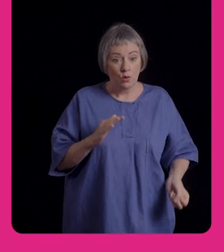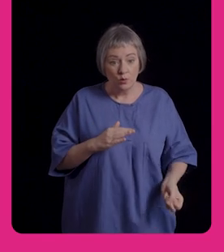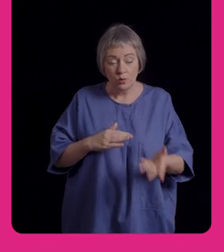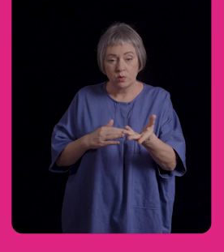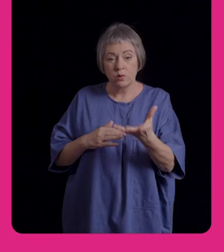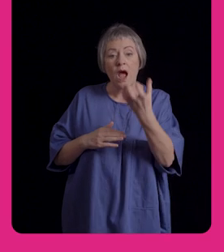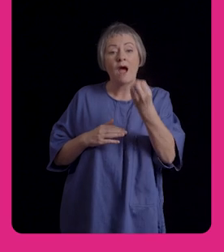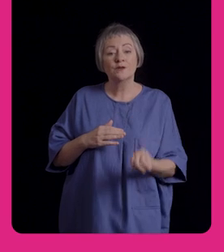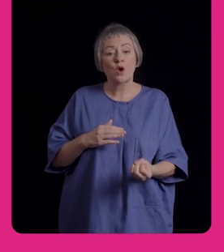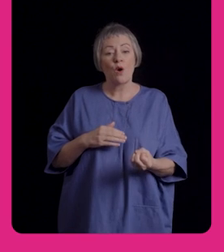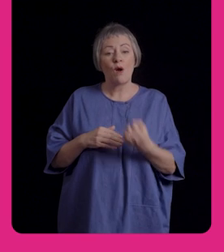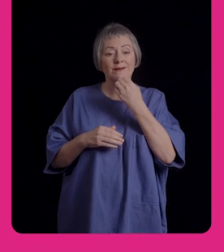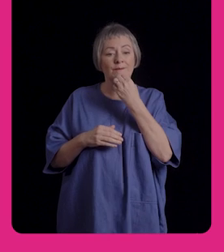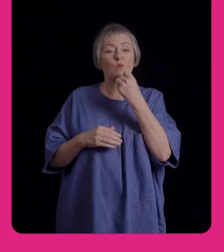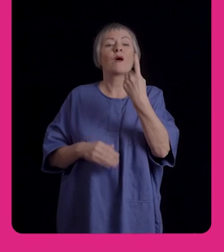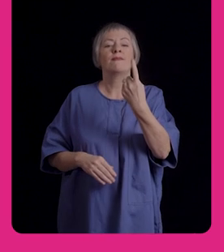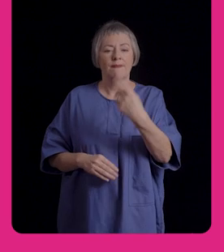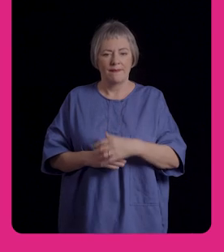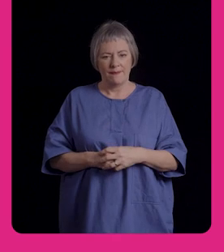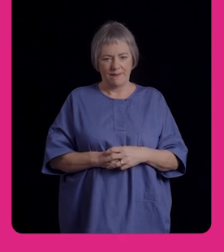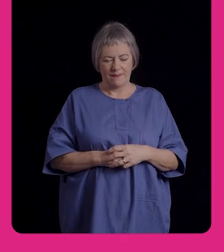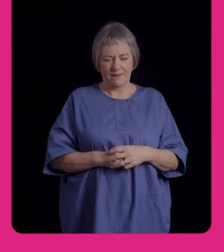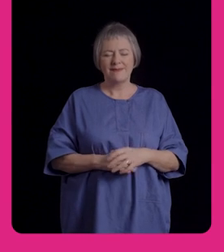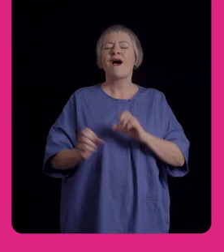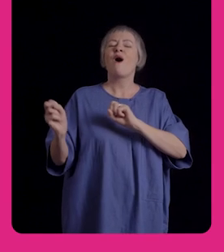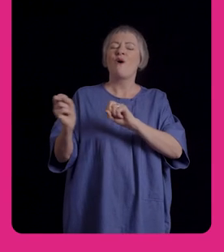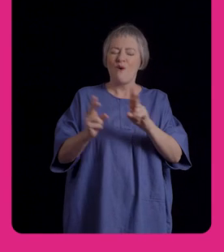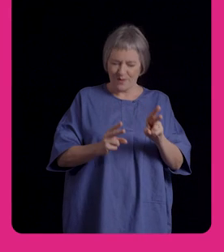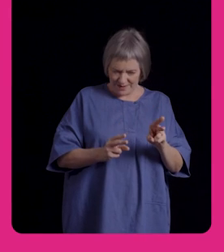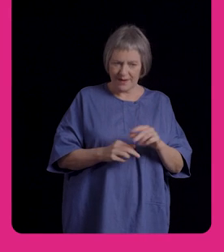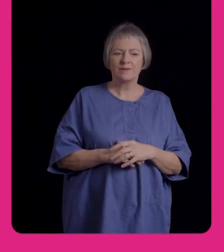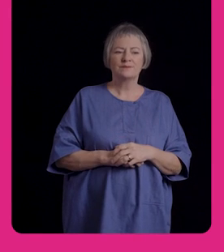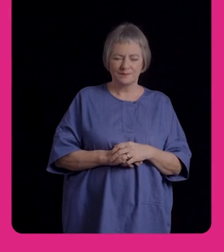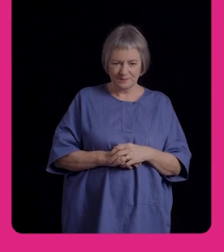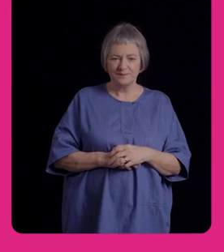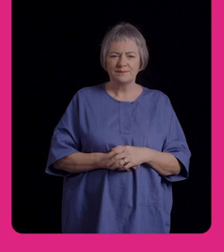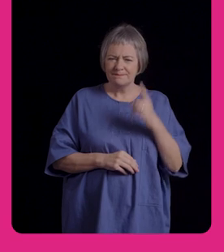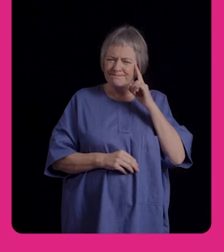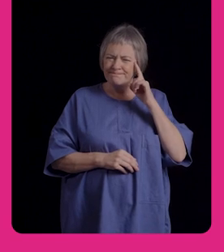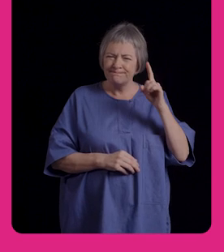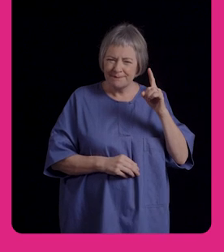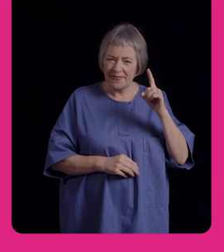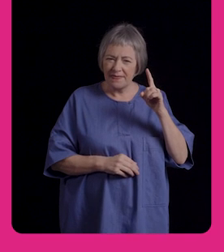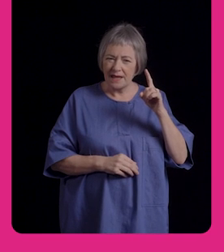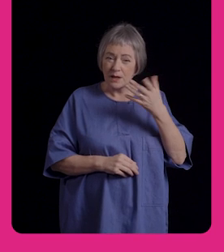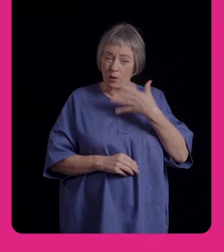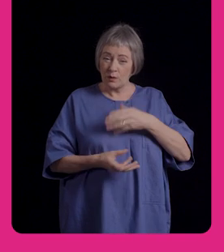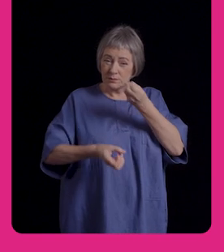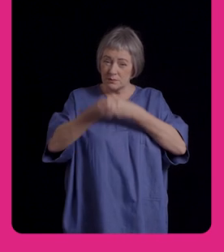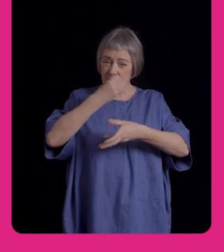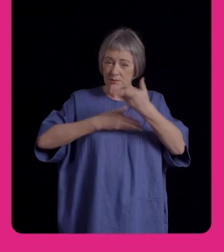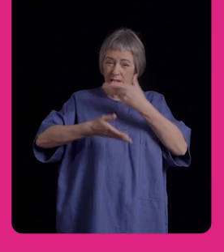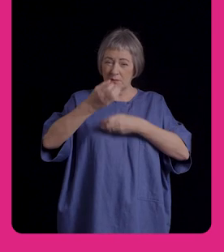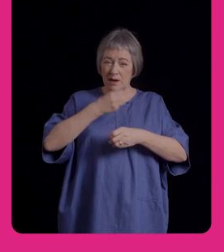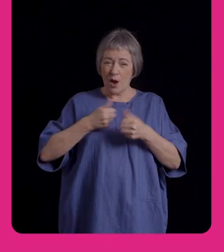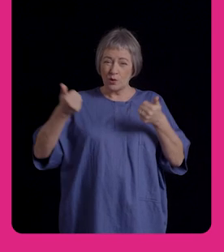Hey, I'm rolling the dice and I've got a one. Okay, I think, do you want to tell me